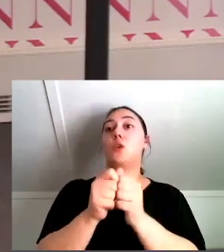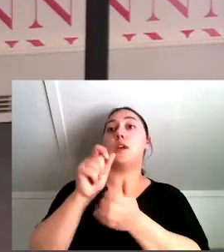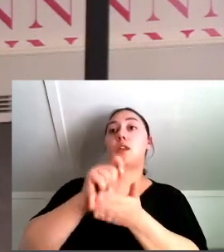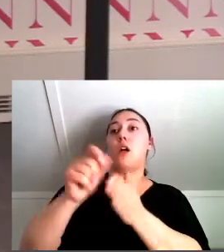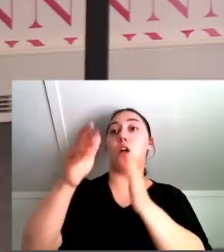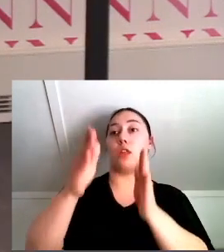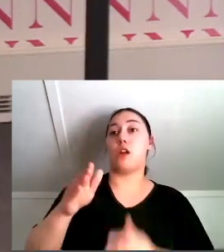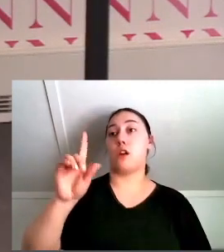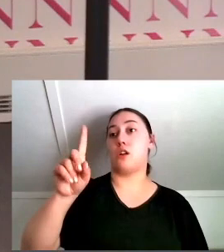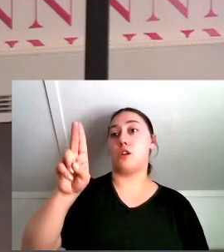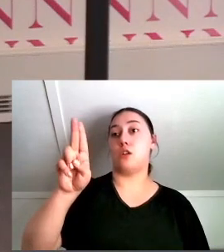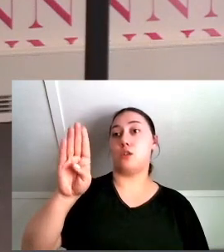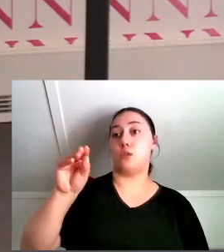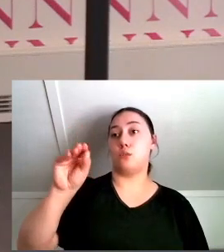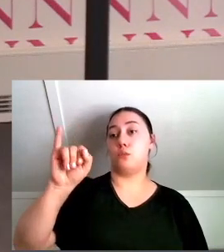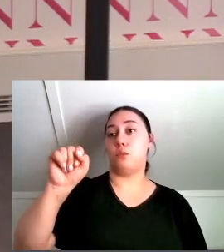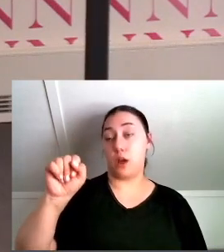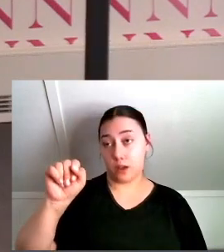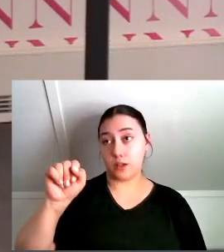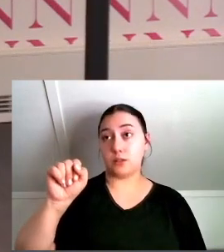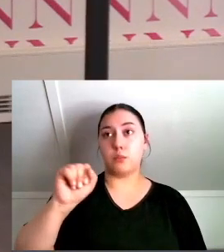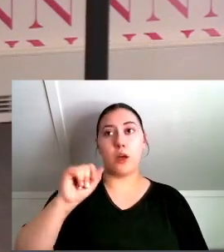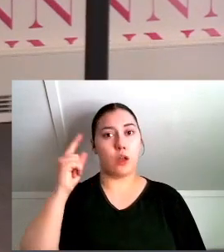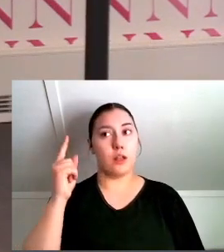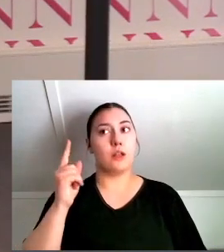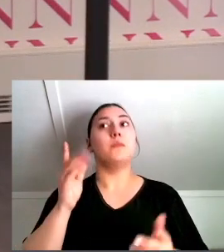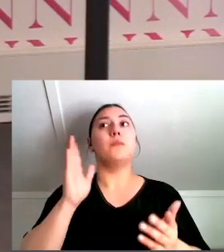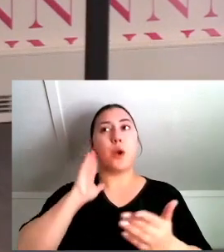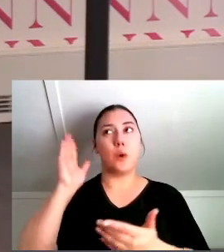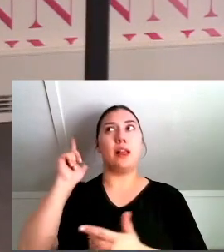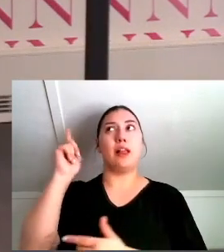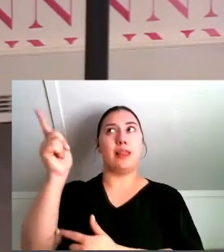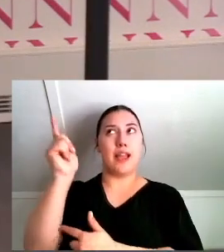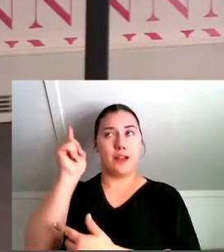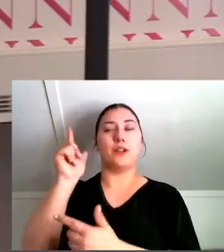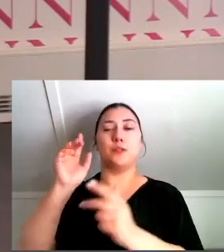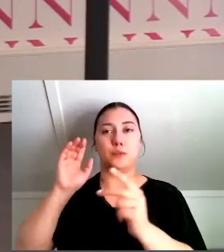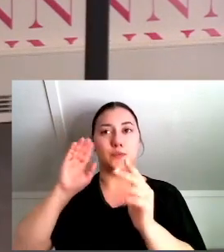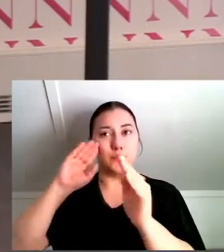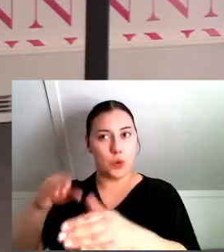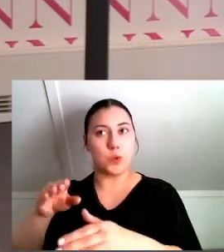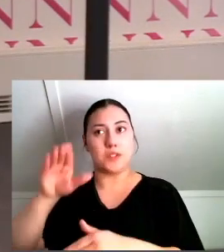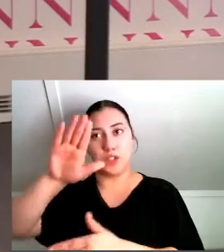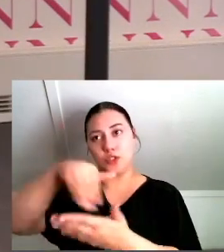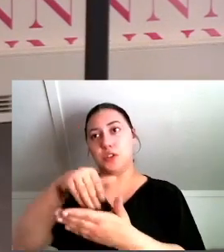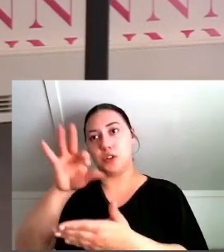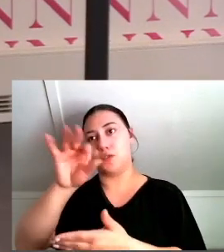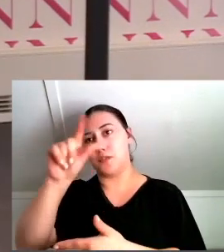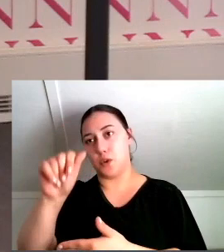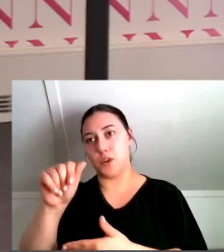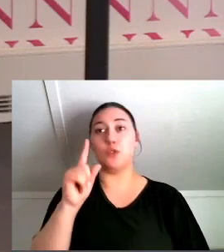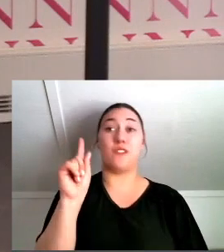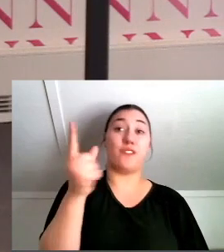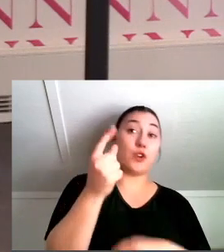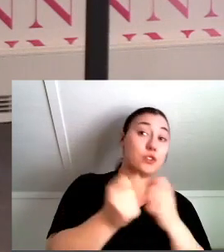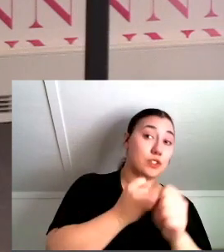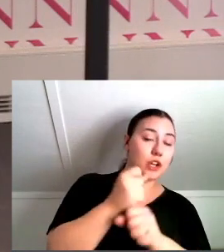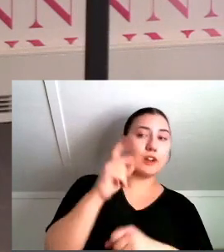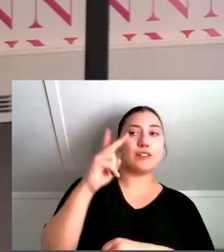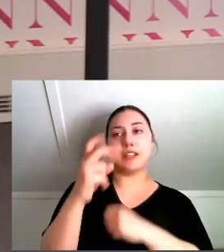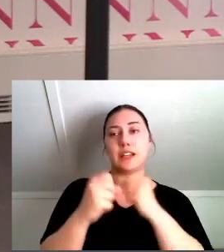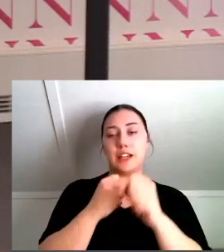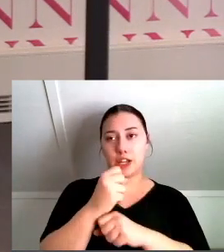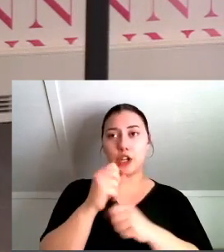gonna be about Central Florida, right? It's always gonna be that. And so if you were a first or second year student in my class, we would be